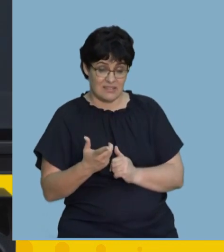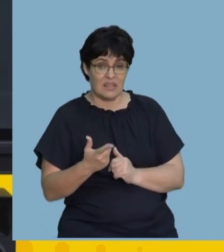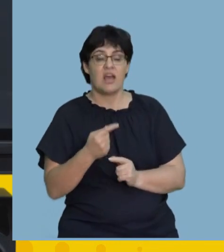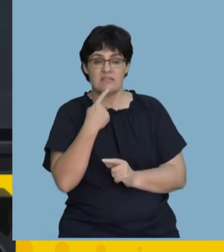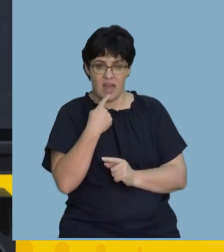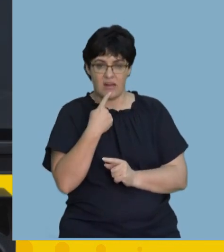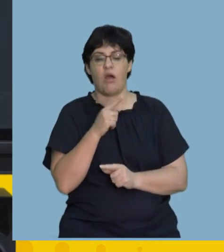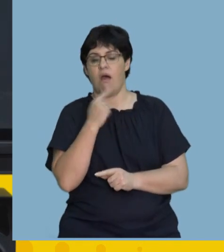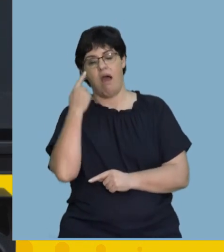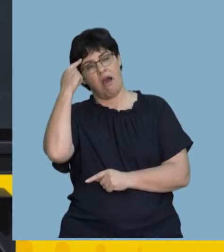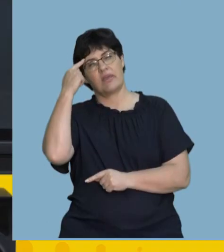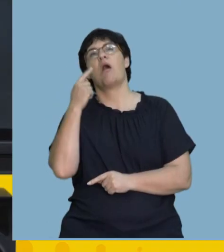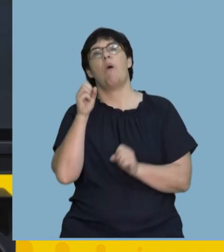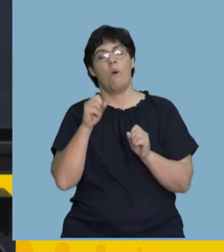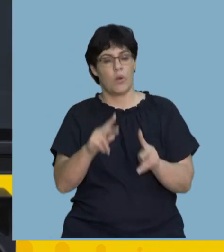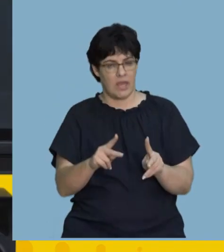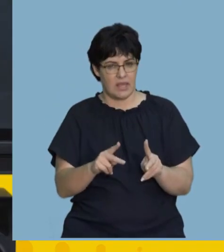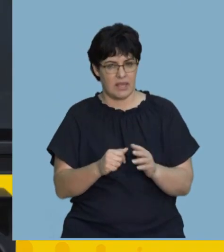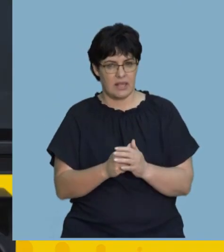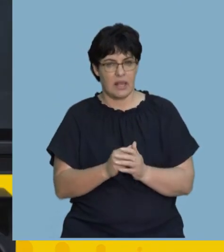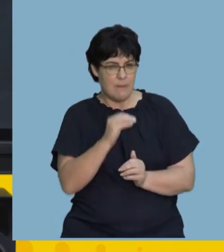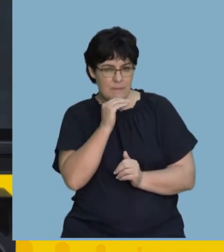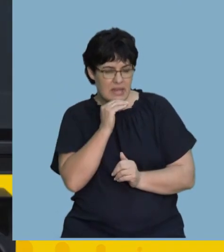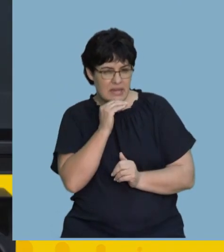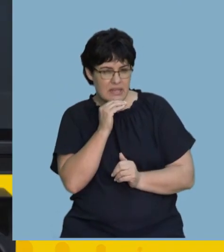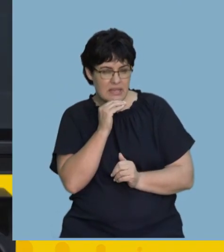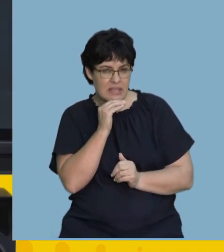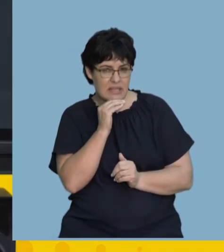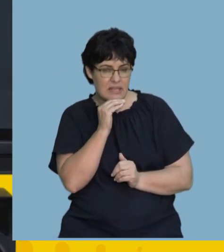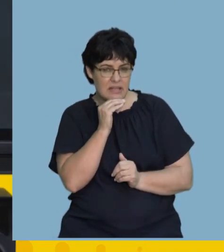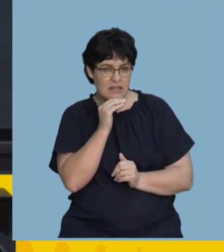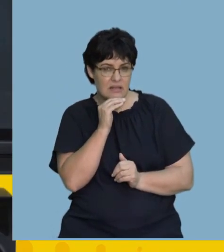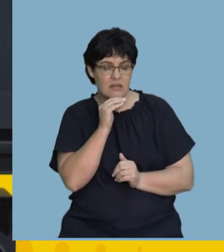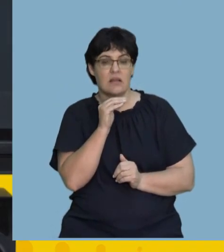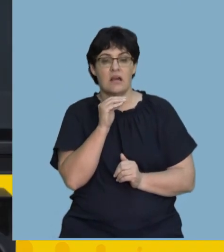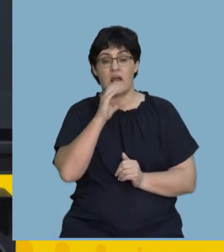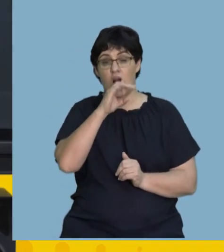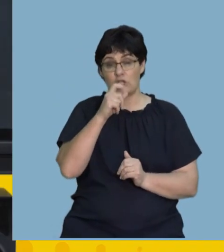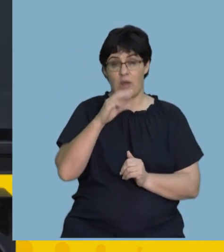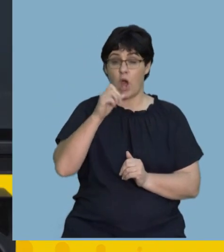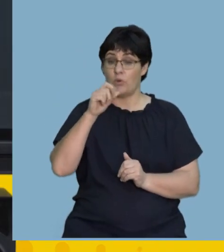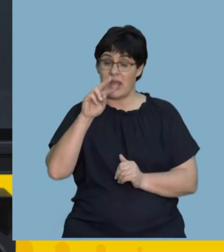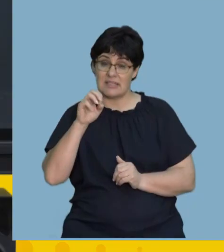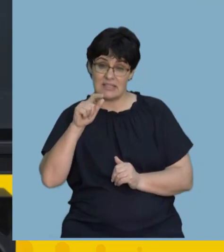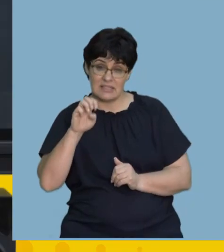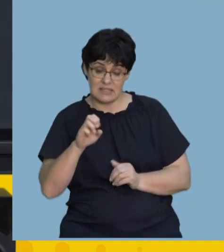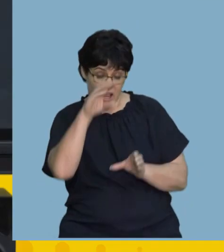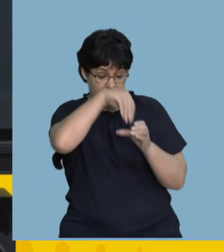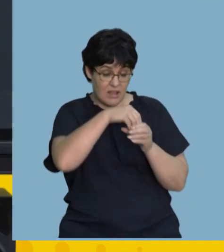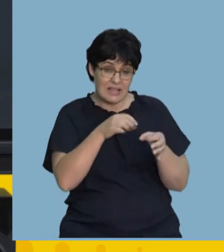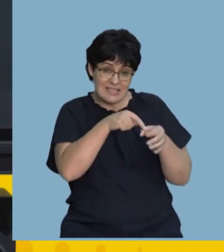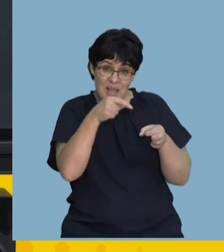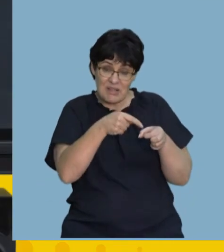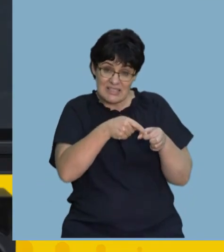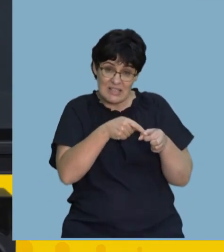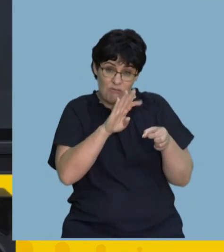to think, okay, it means the calcium carbonate that's contained in the antacid tablet